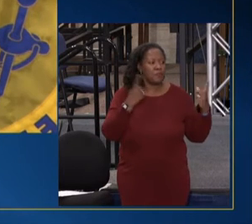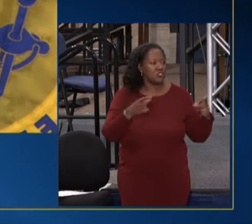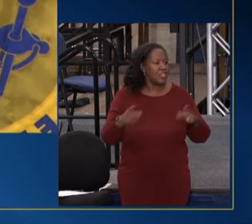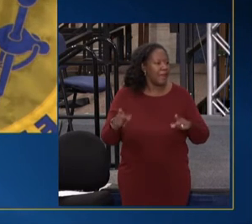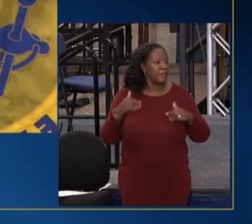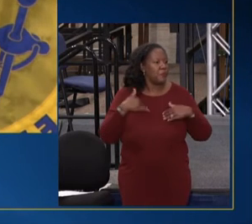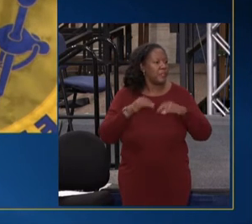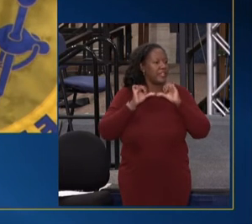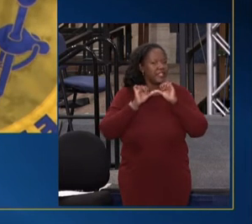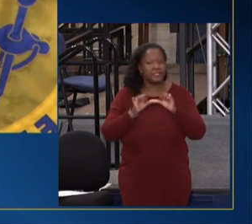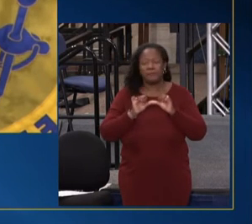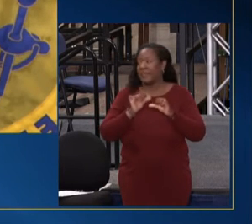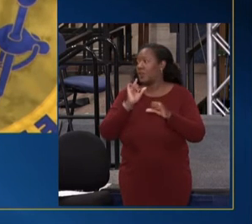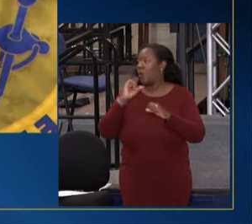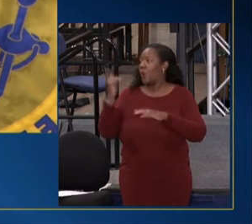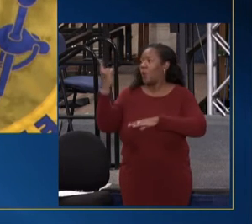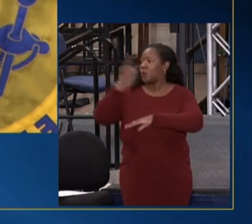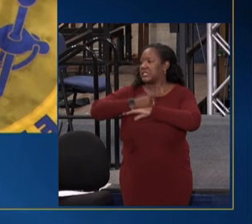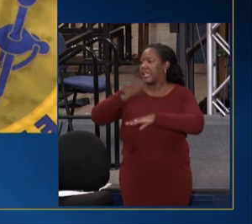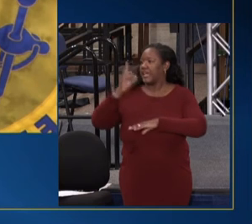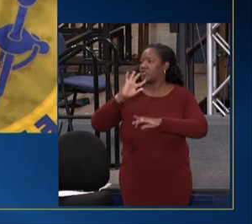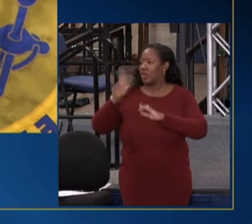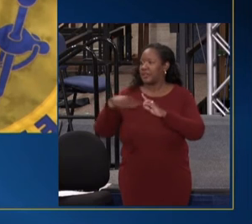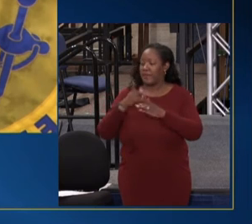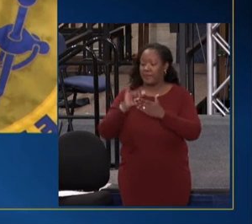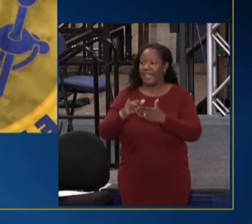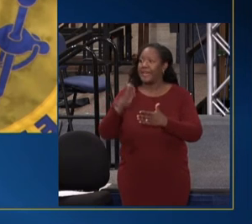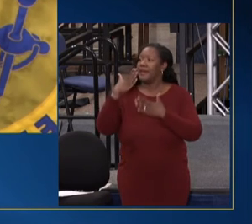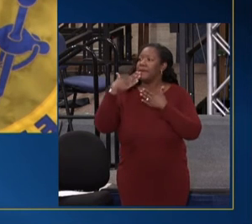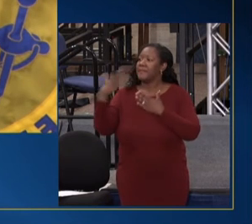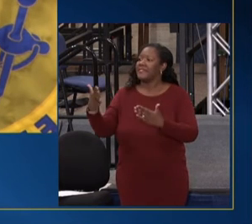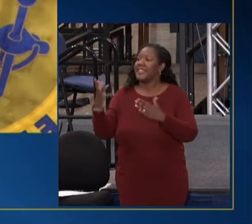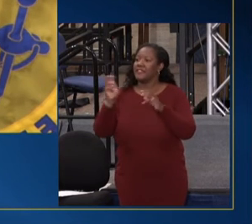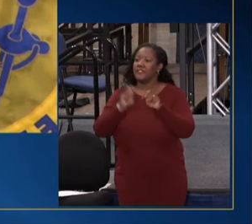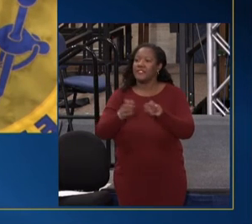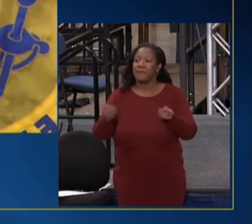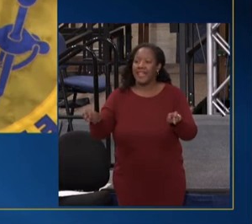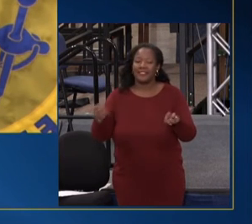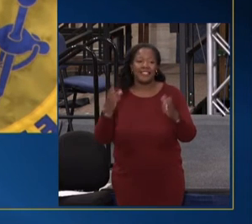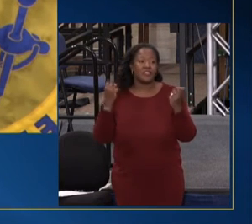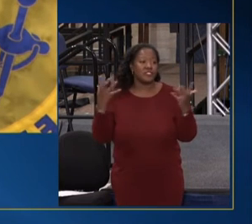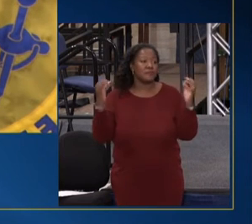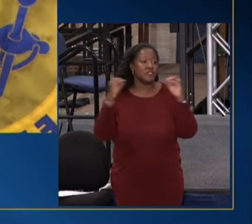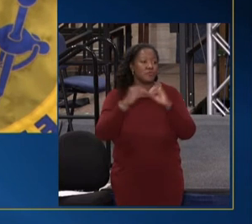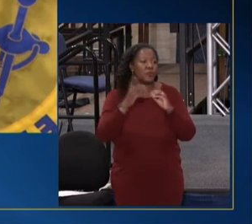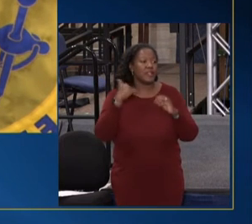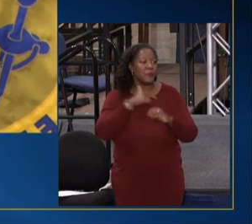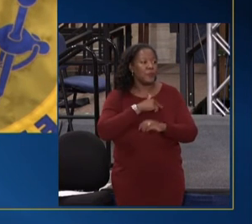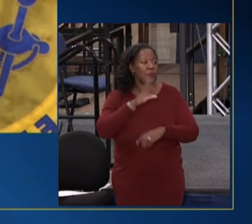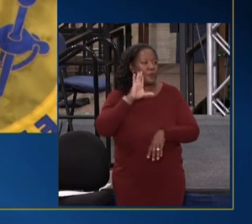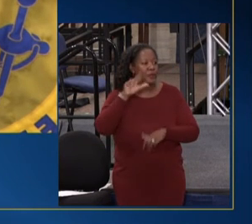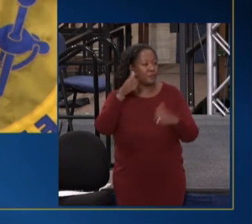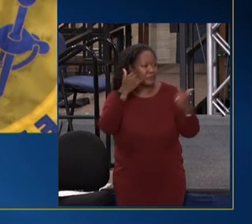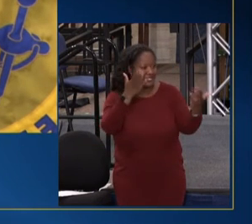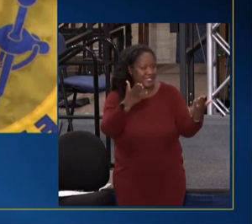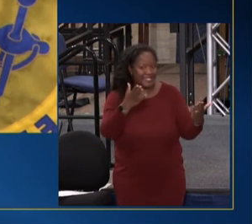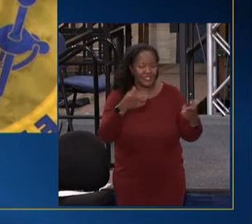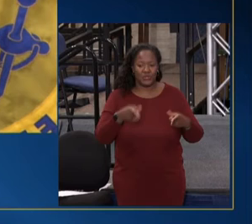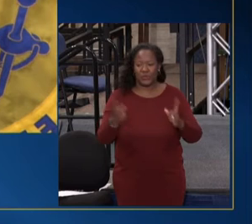spent the whole day talking about that. But again, thank you for the panelists who joined us, and there's much more that we're gonna present throughout the